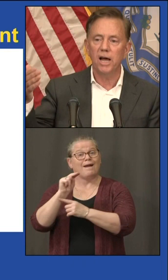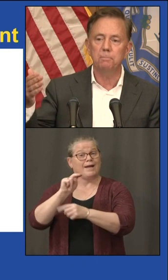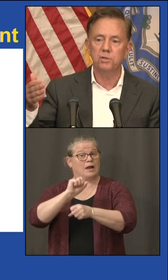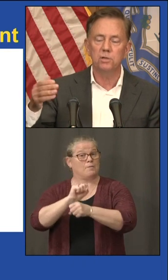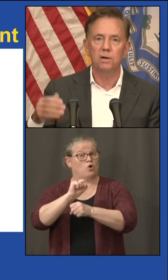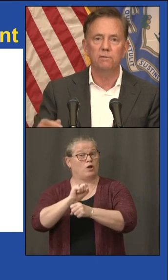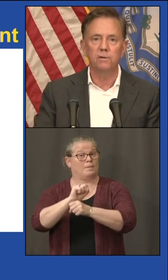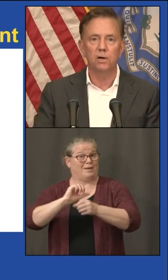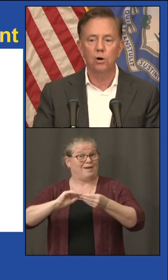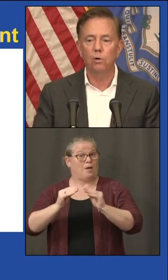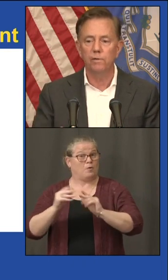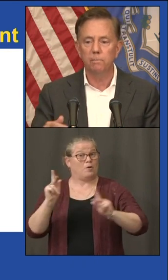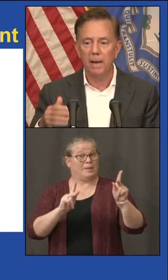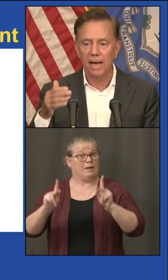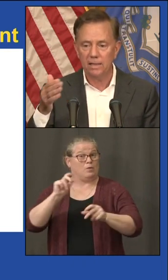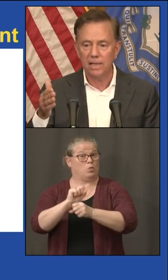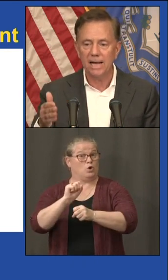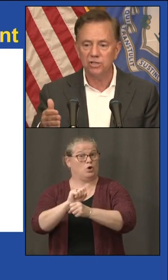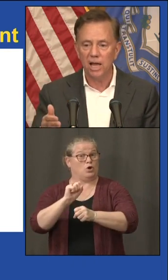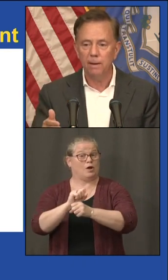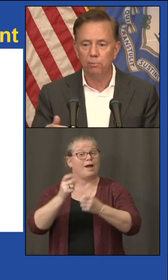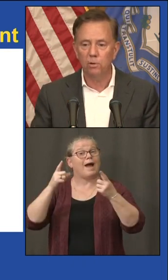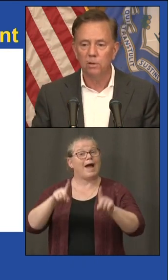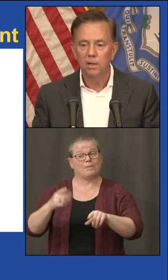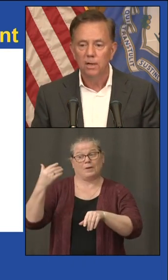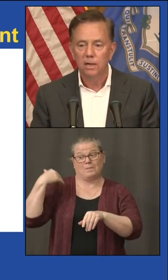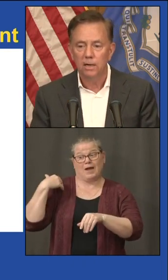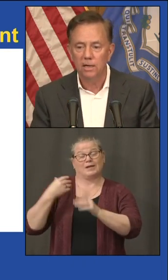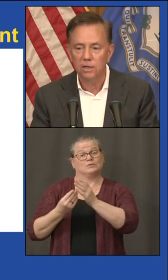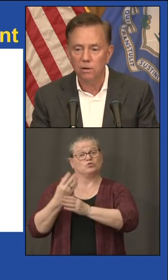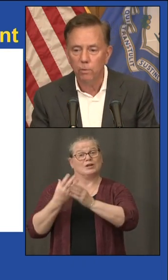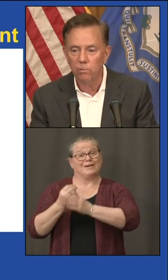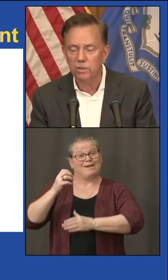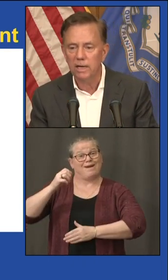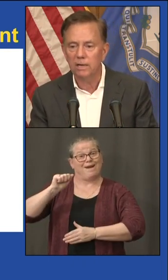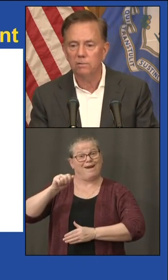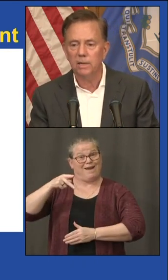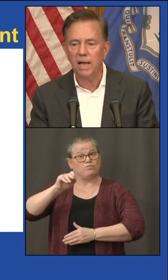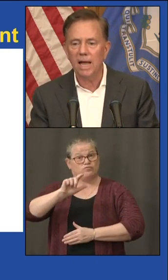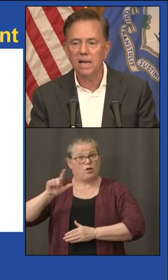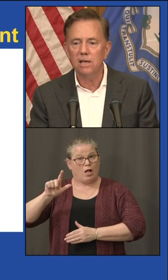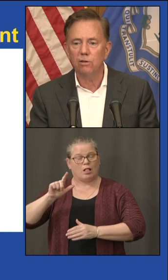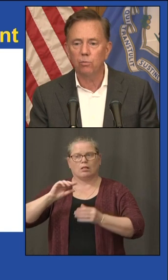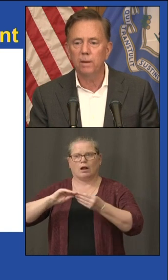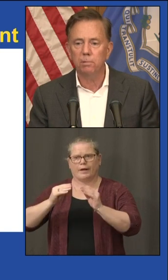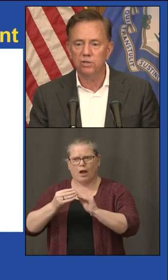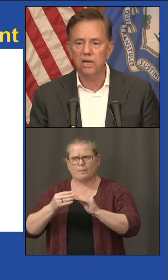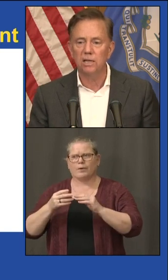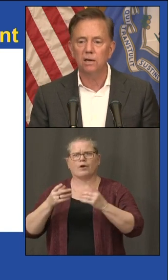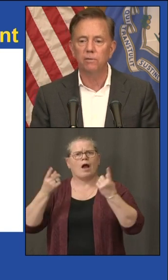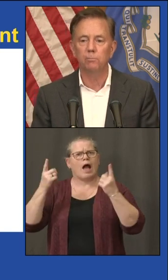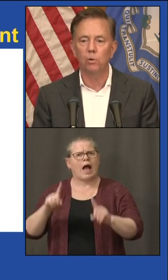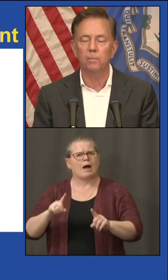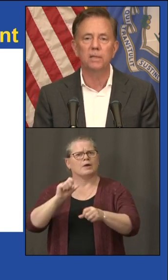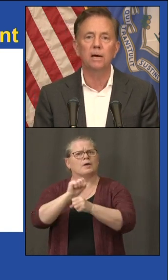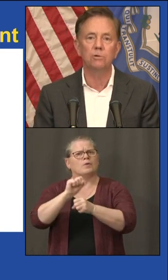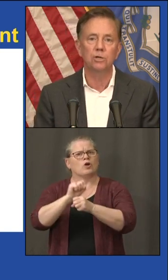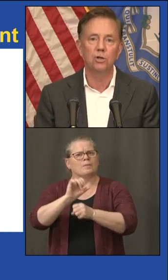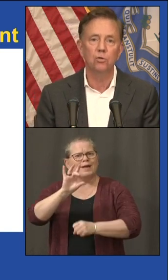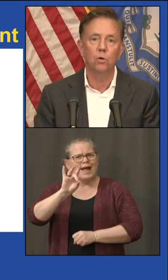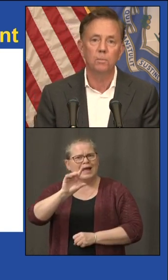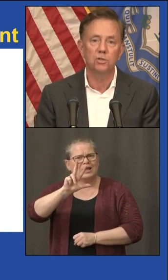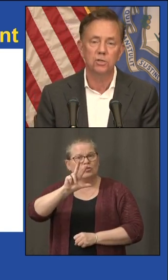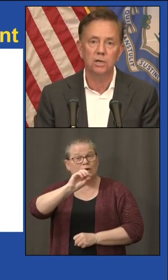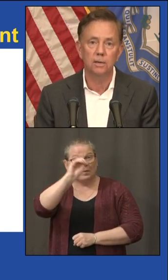the depths of COVID back last April, we were down 83% of employment. That